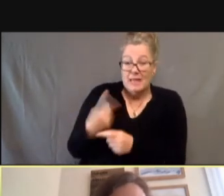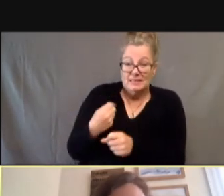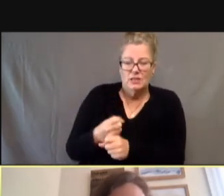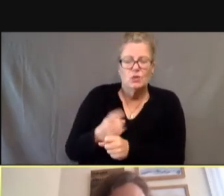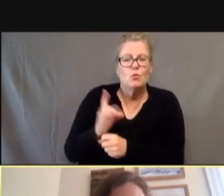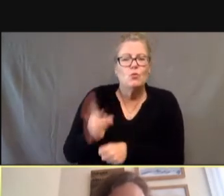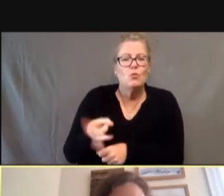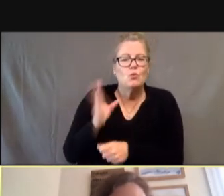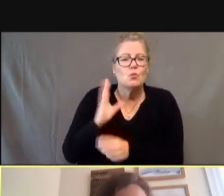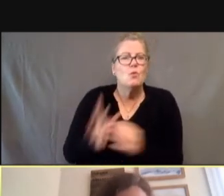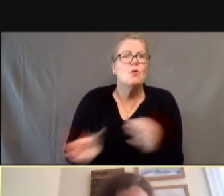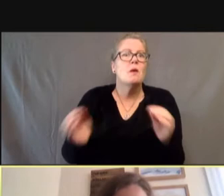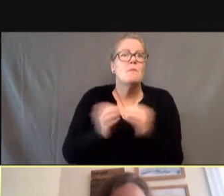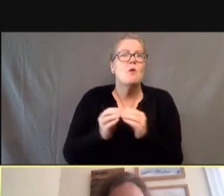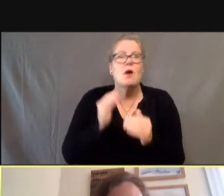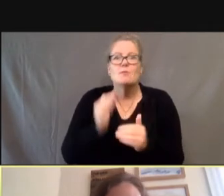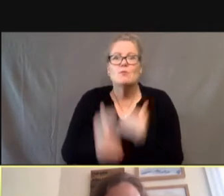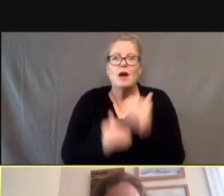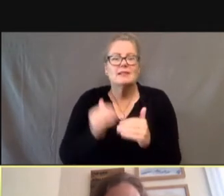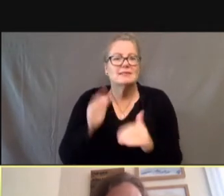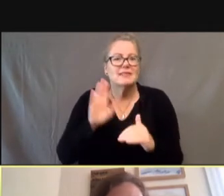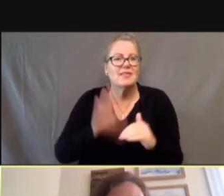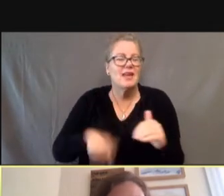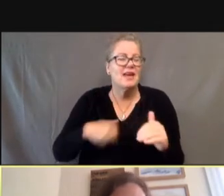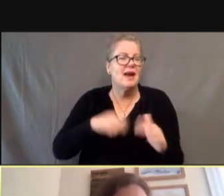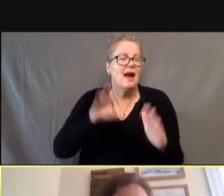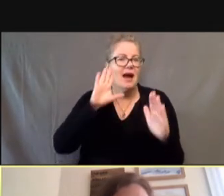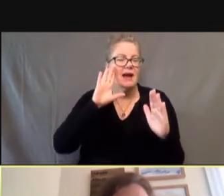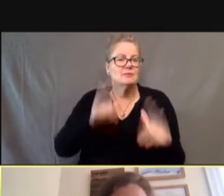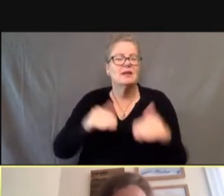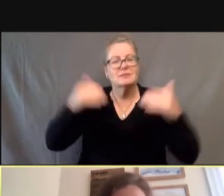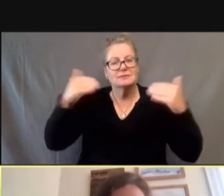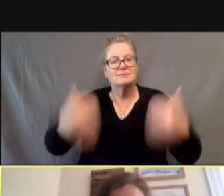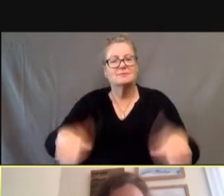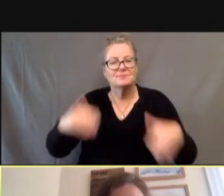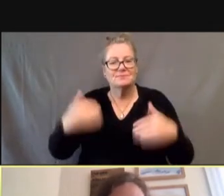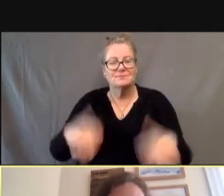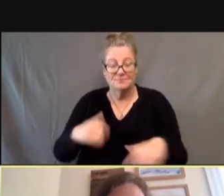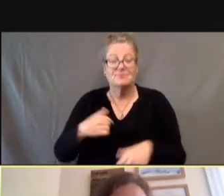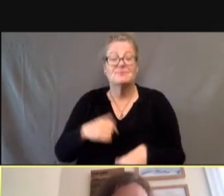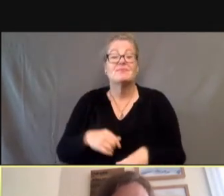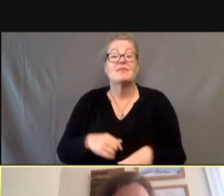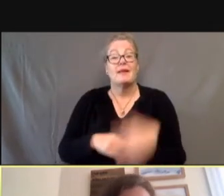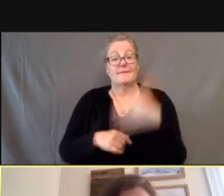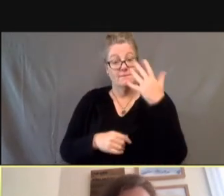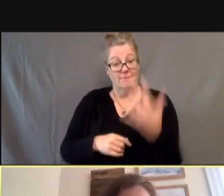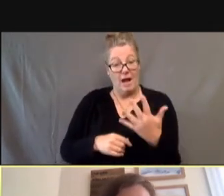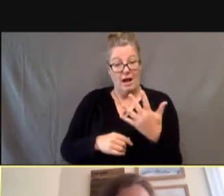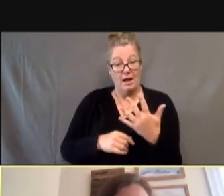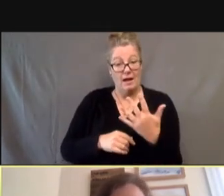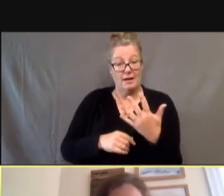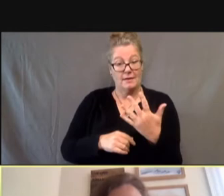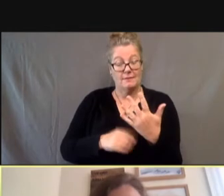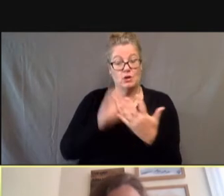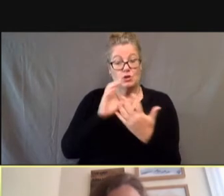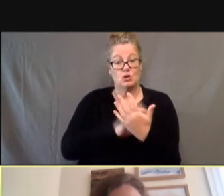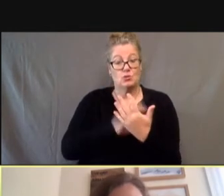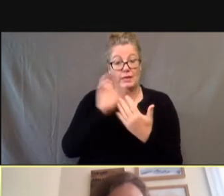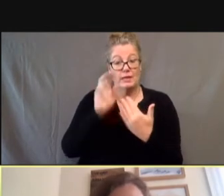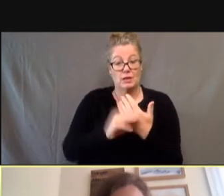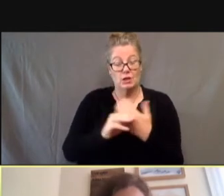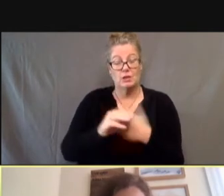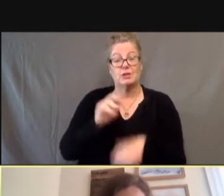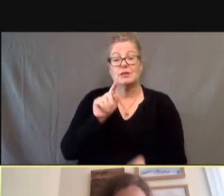believed possible at the beginning. We have 5 curricular touch points that have already been implemented. We have 3 more